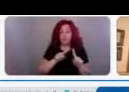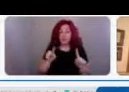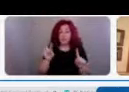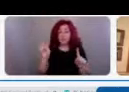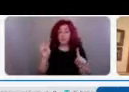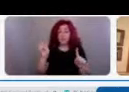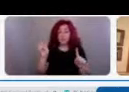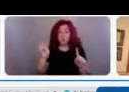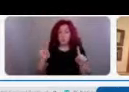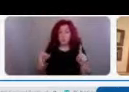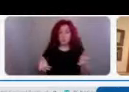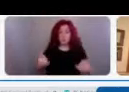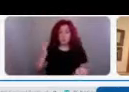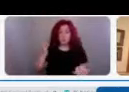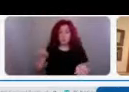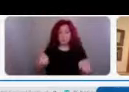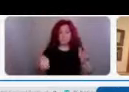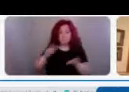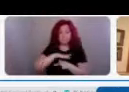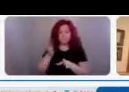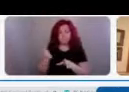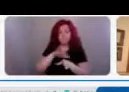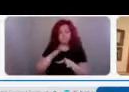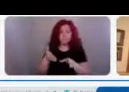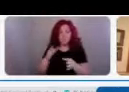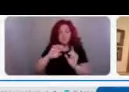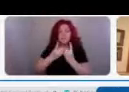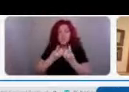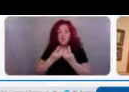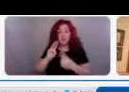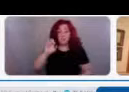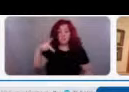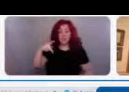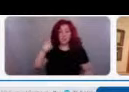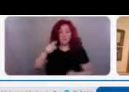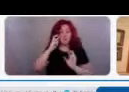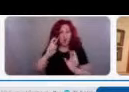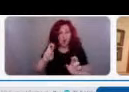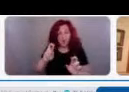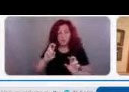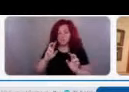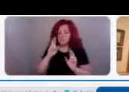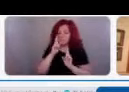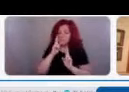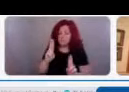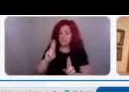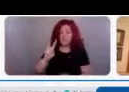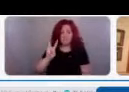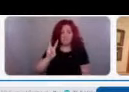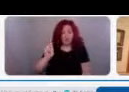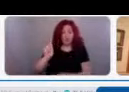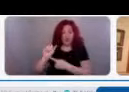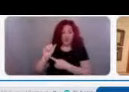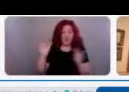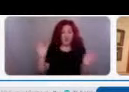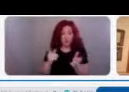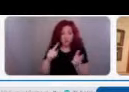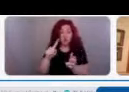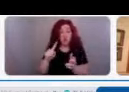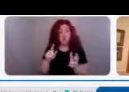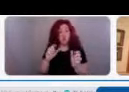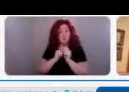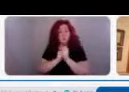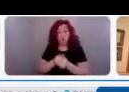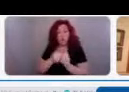districts the map must honor the vra we encourage you to follow the rules that the voters pass so that we will